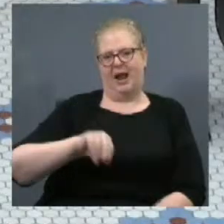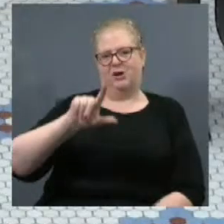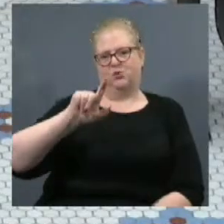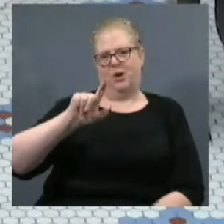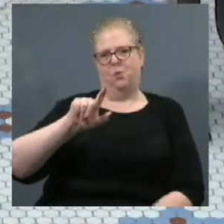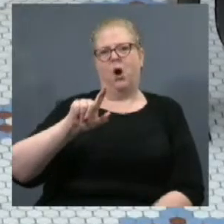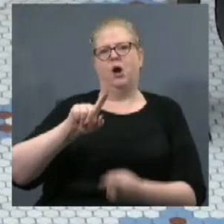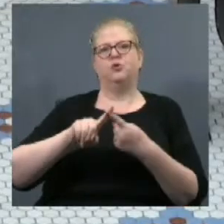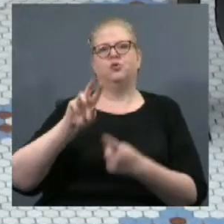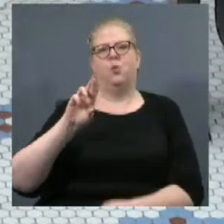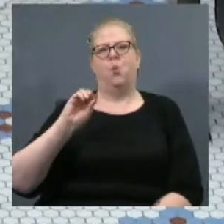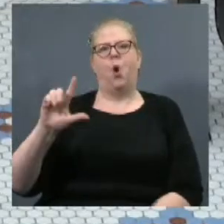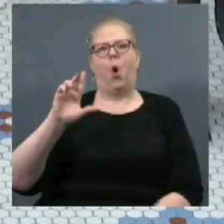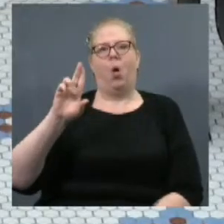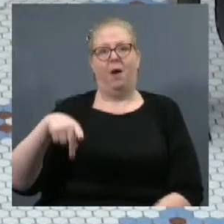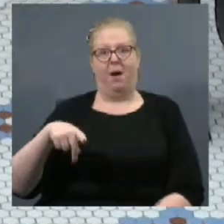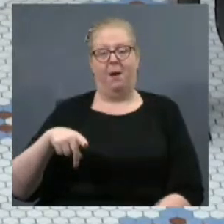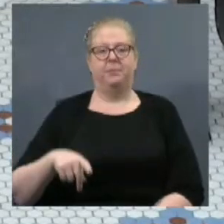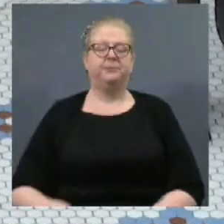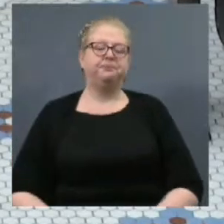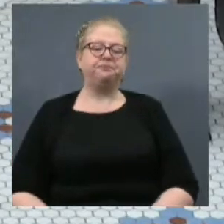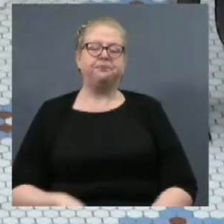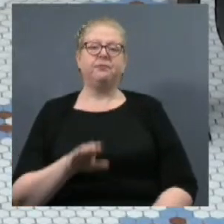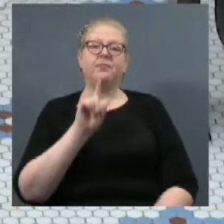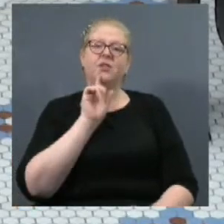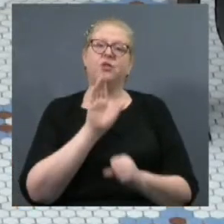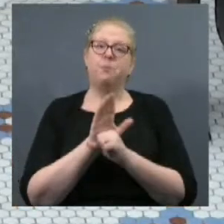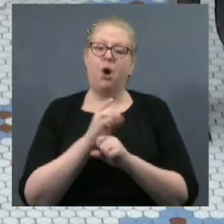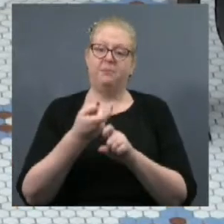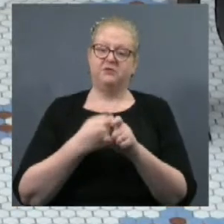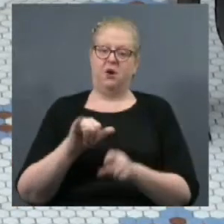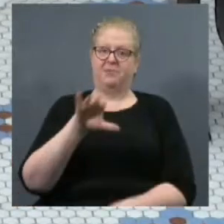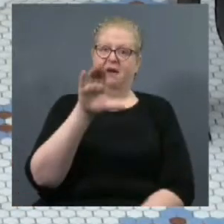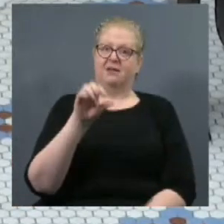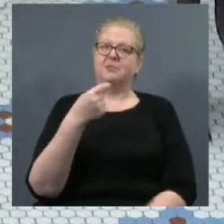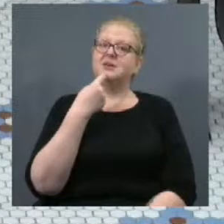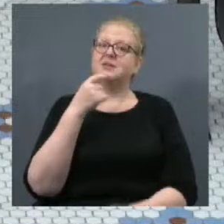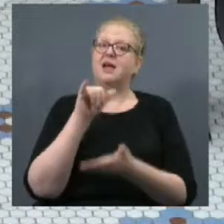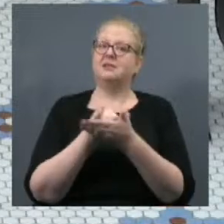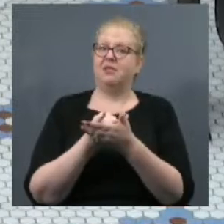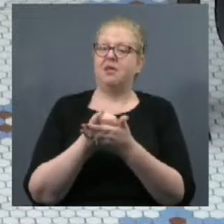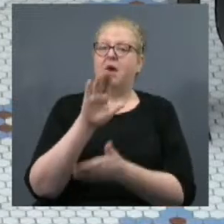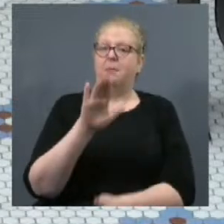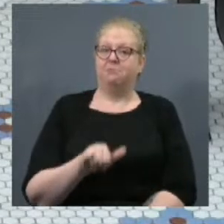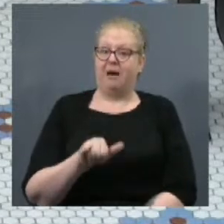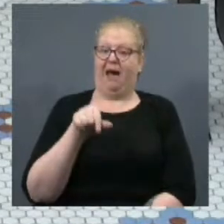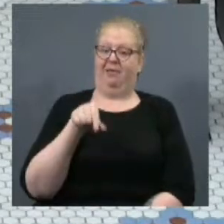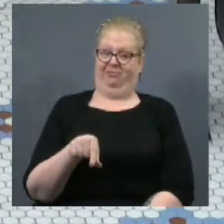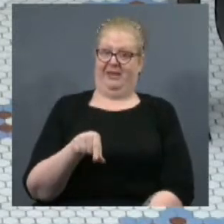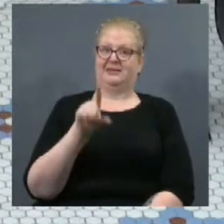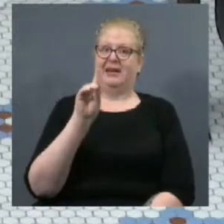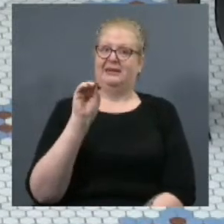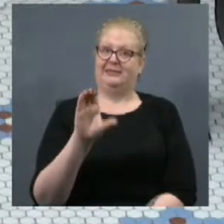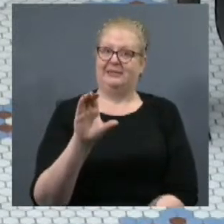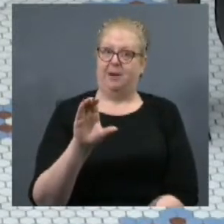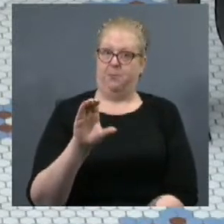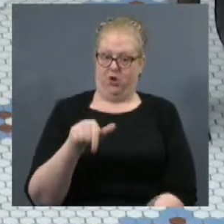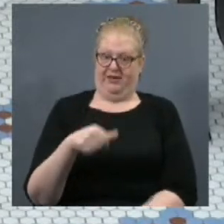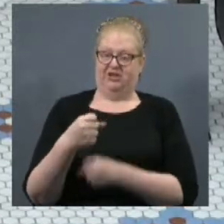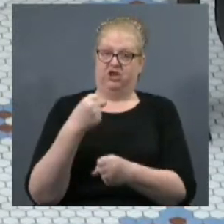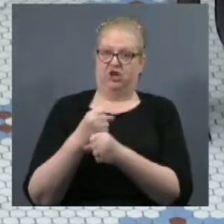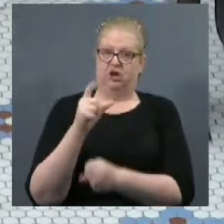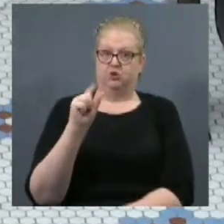from the company that we now have says that by December 25, we'll have all 5 years of